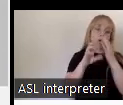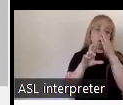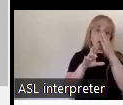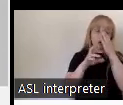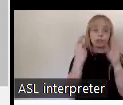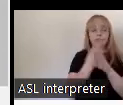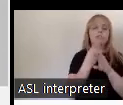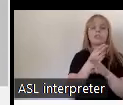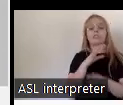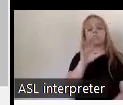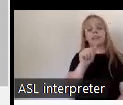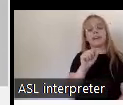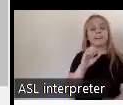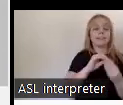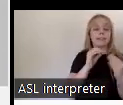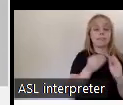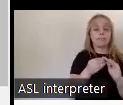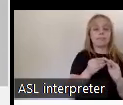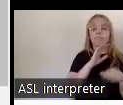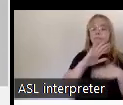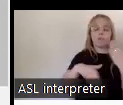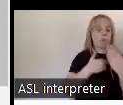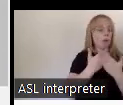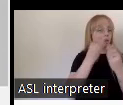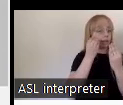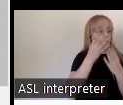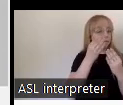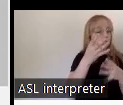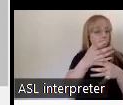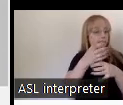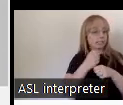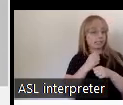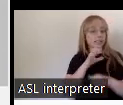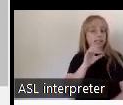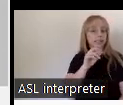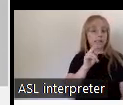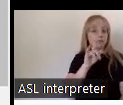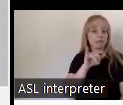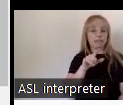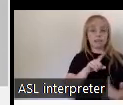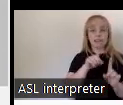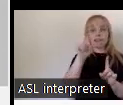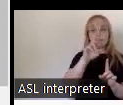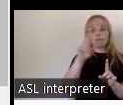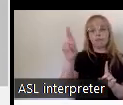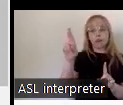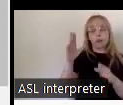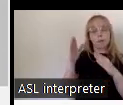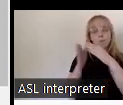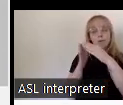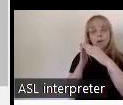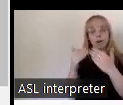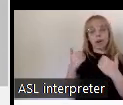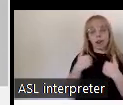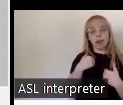number. All information received from the county in the upper right-hand corner, I believe, has that